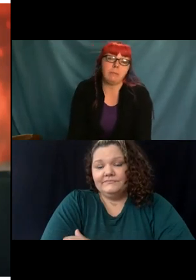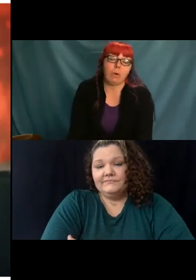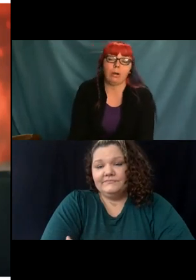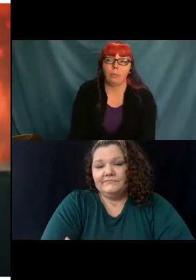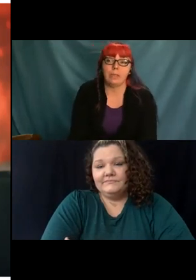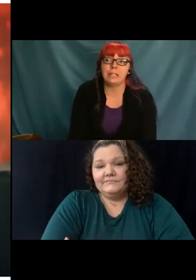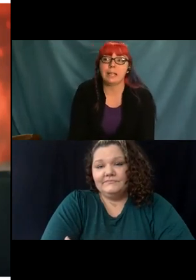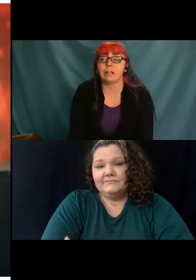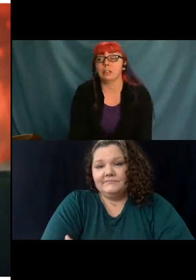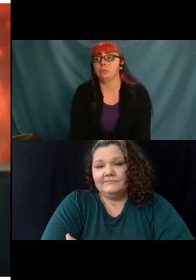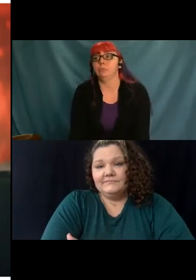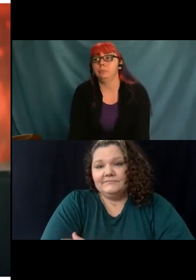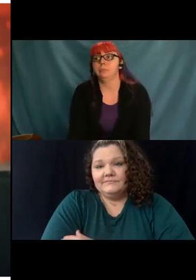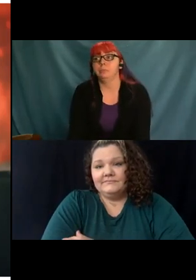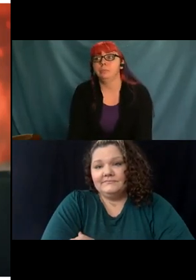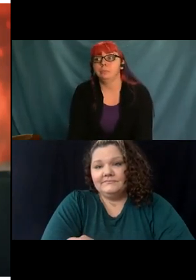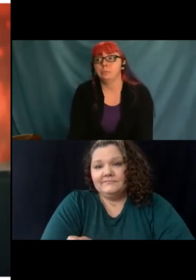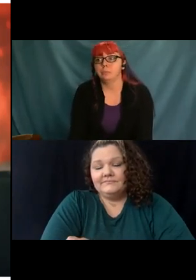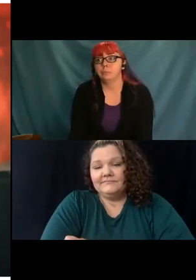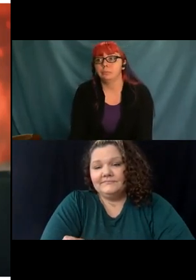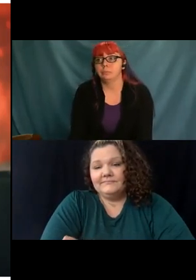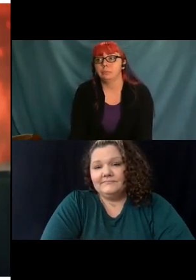maybe more within Canada alone.